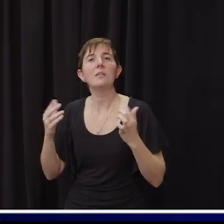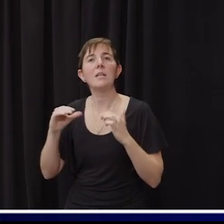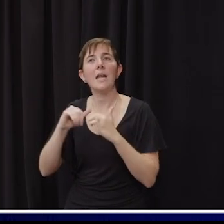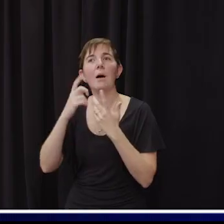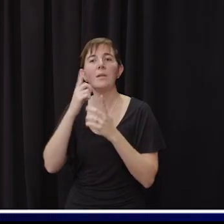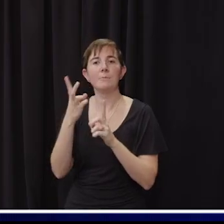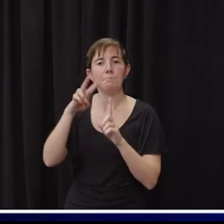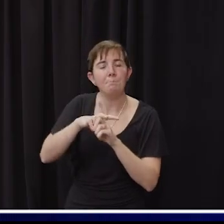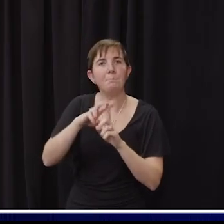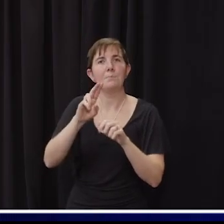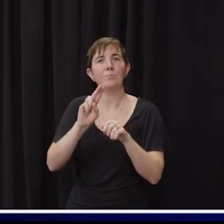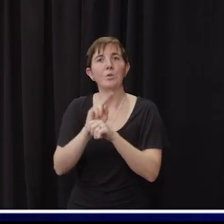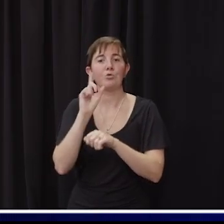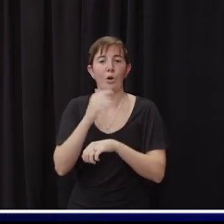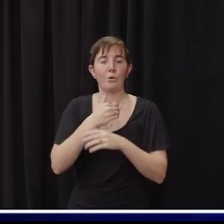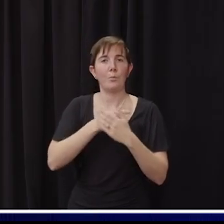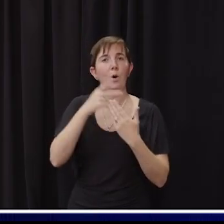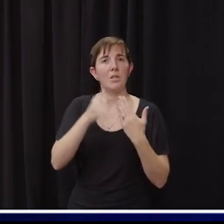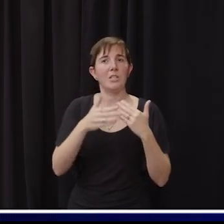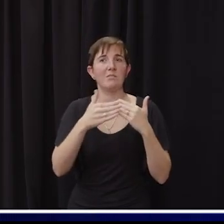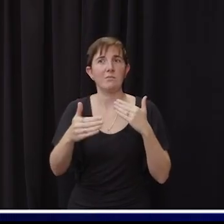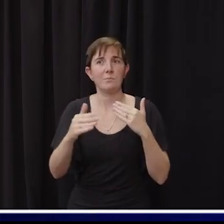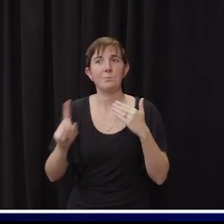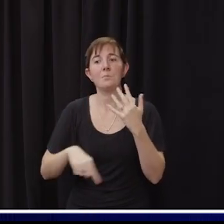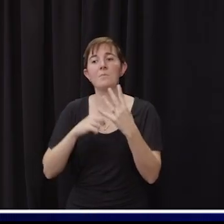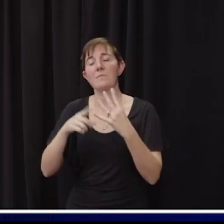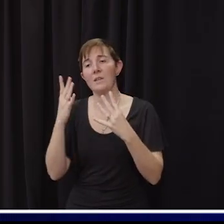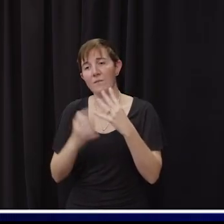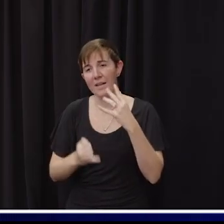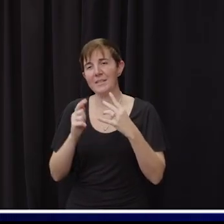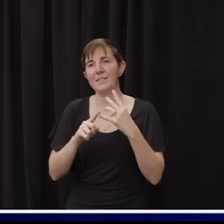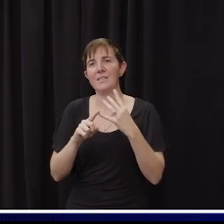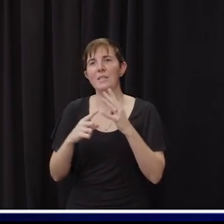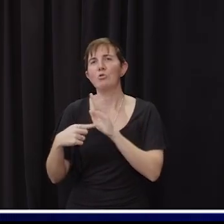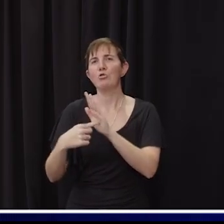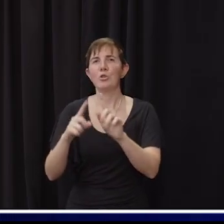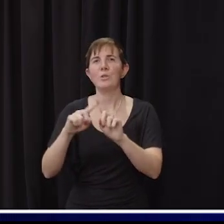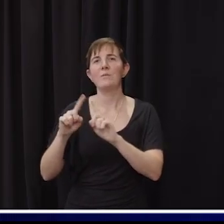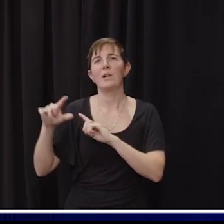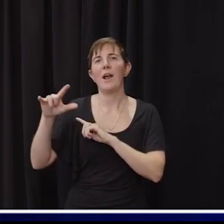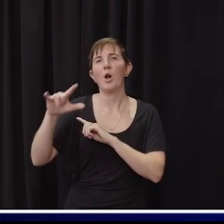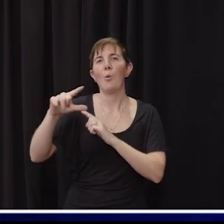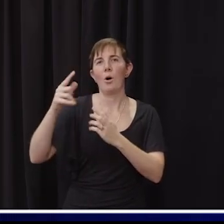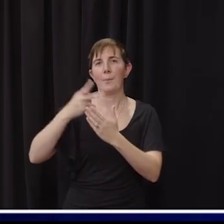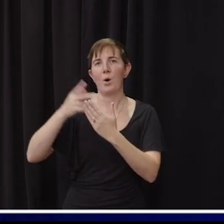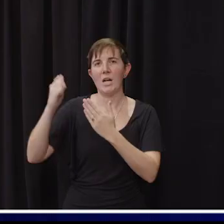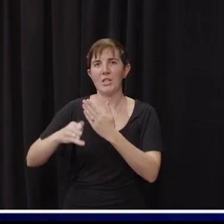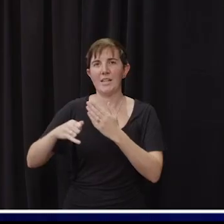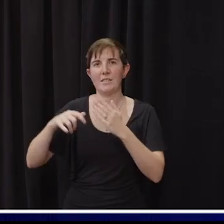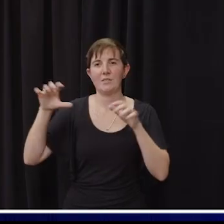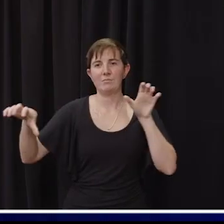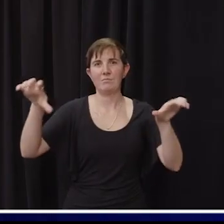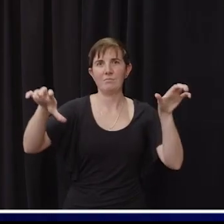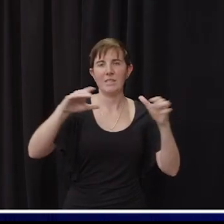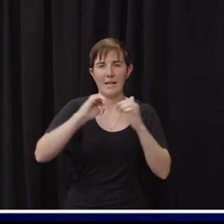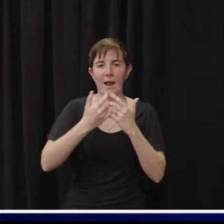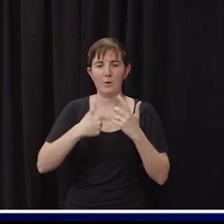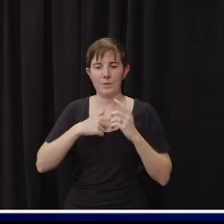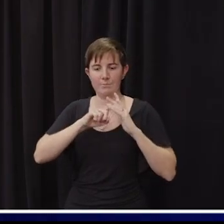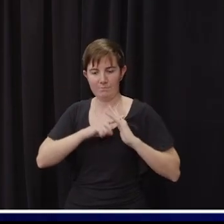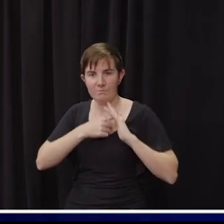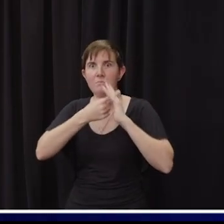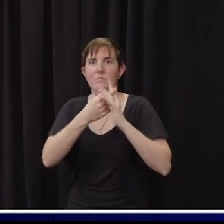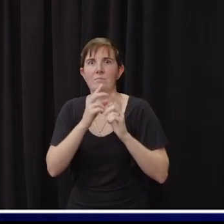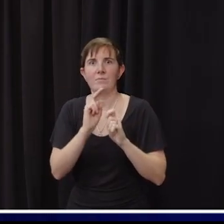apply to our projects. And then finally, show you a couple of airport projects and how we implement